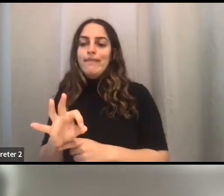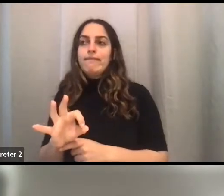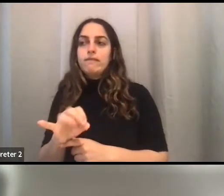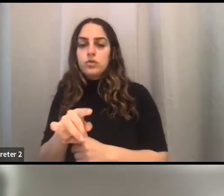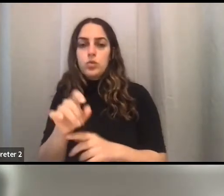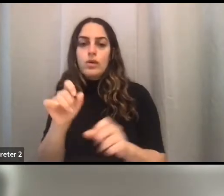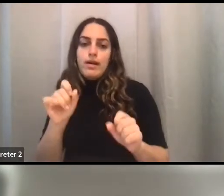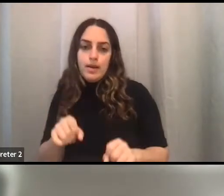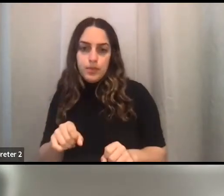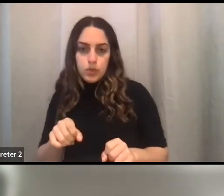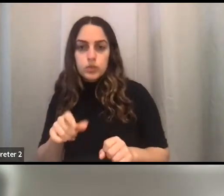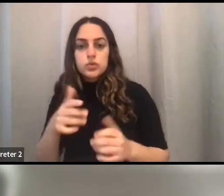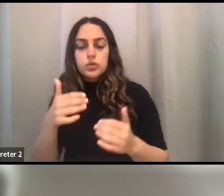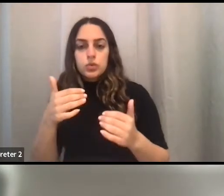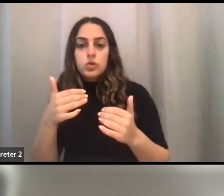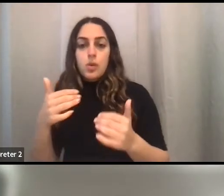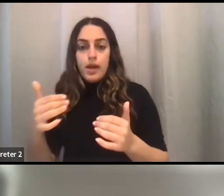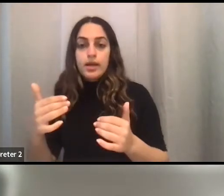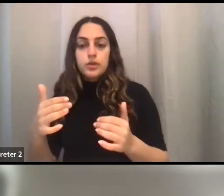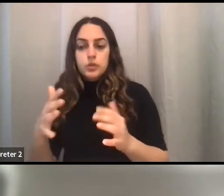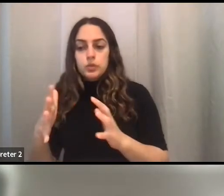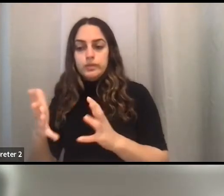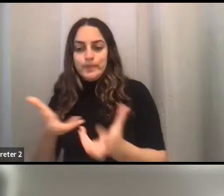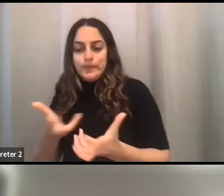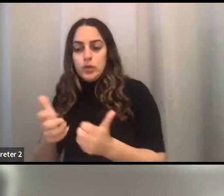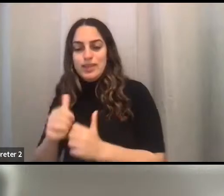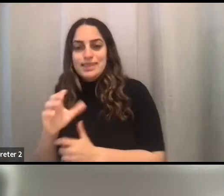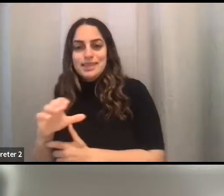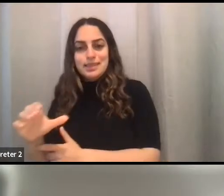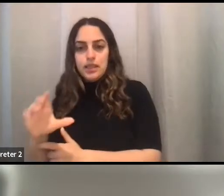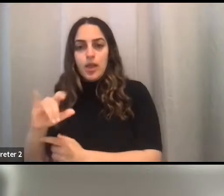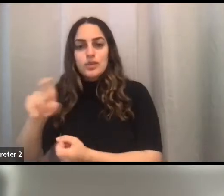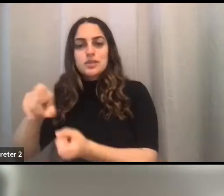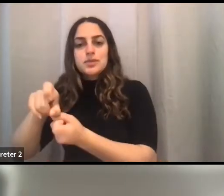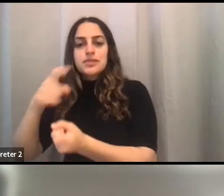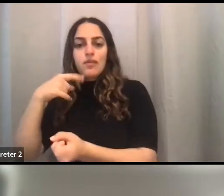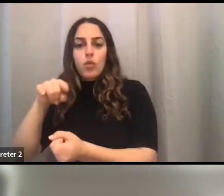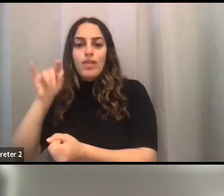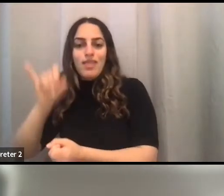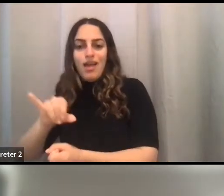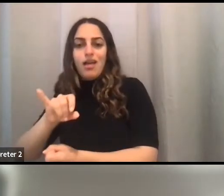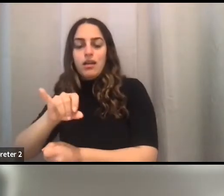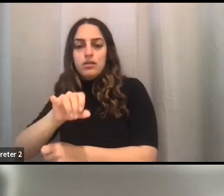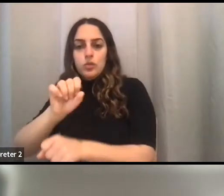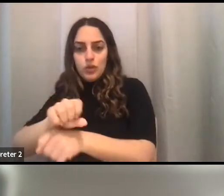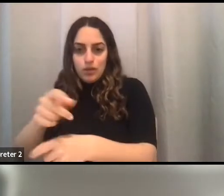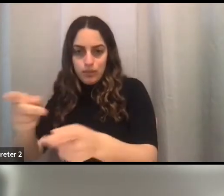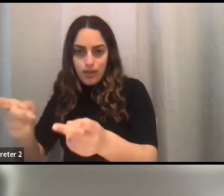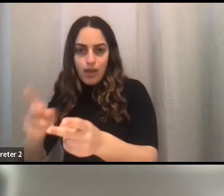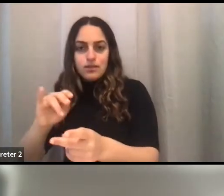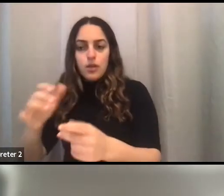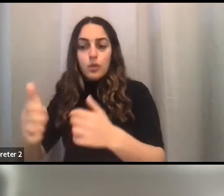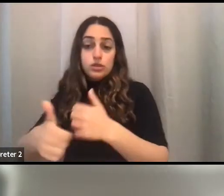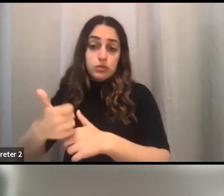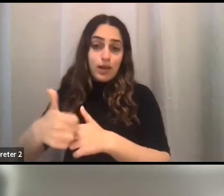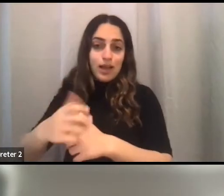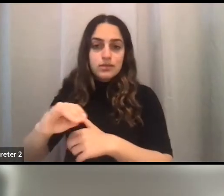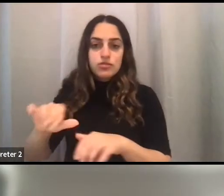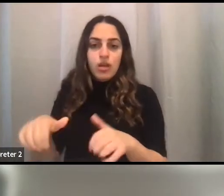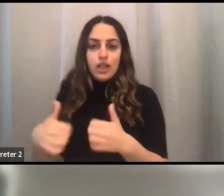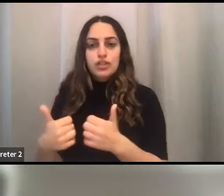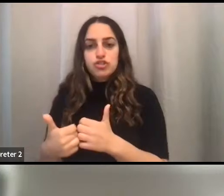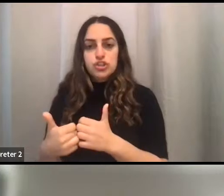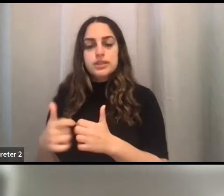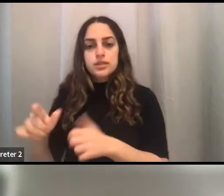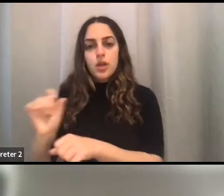fashion with ccc was specific to that workplace and the threats and challenges that